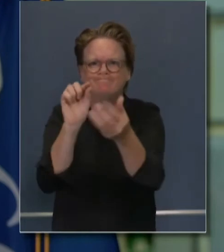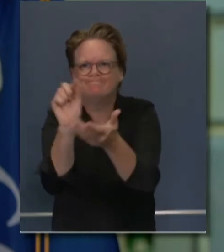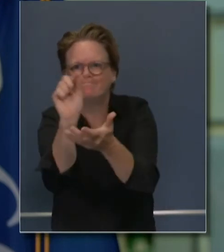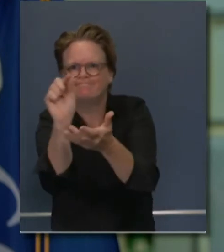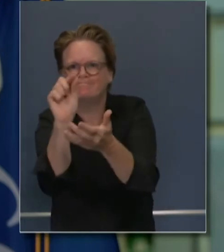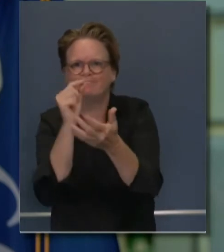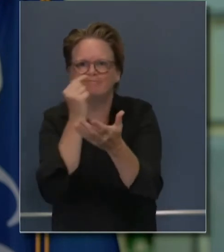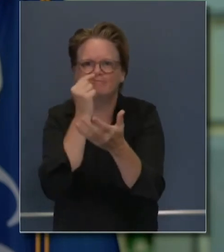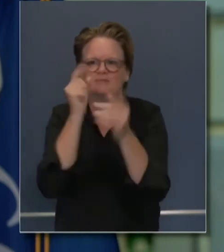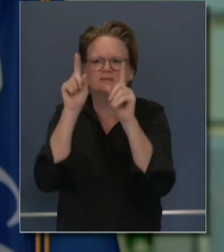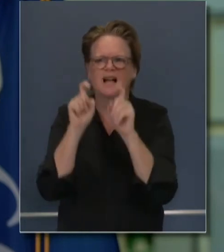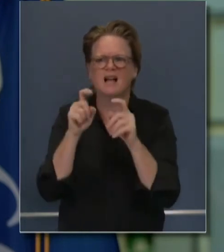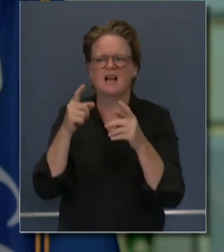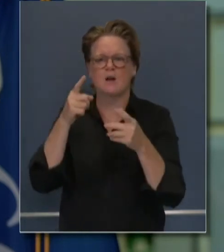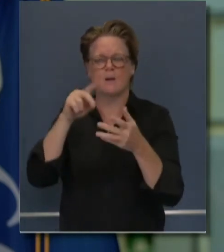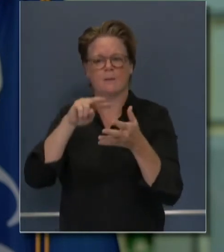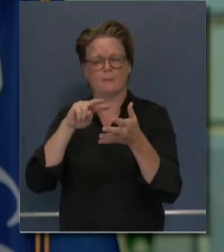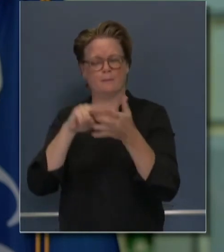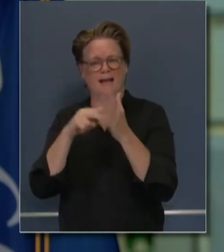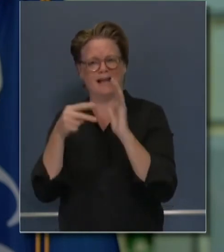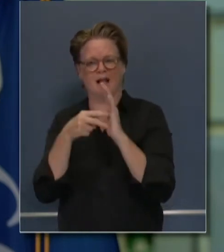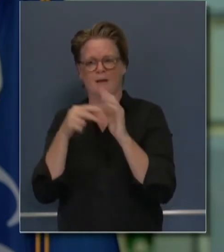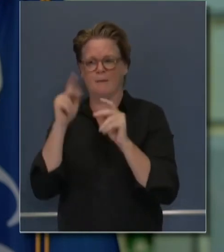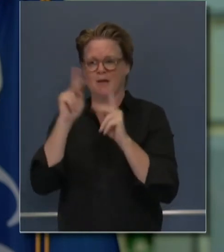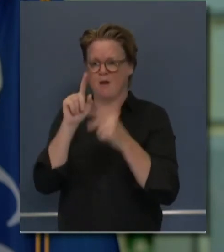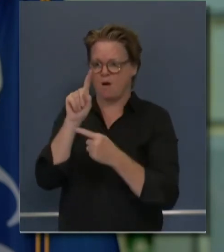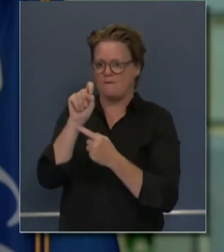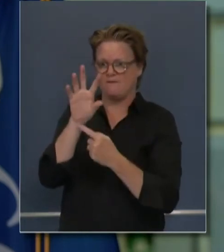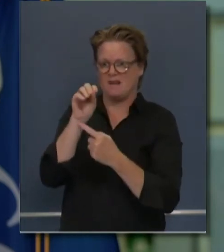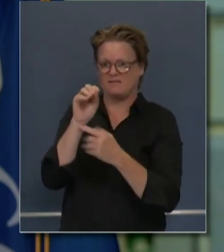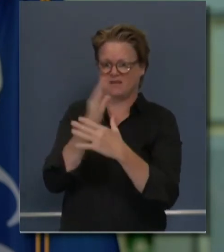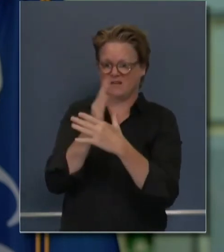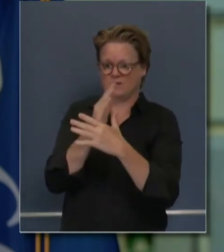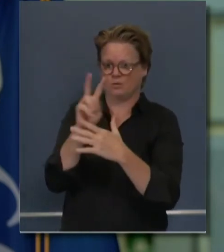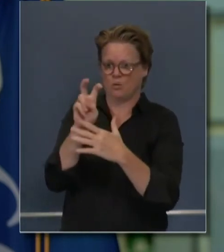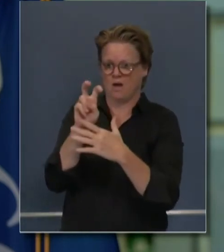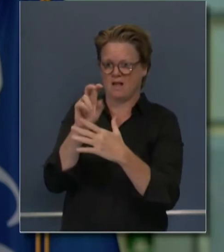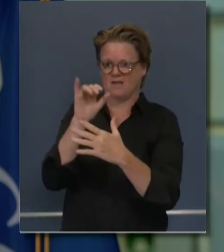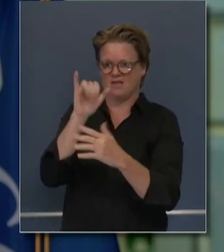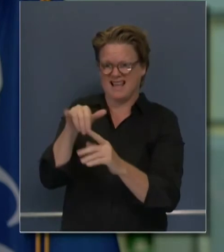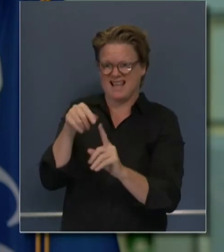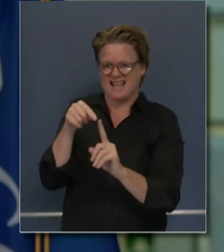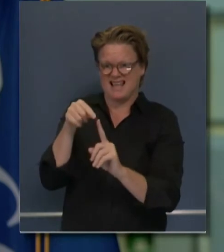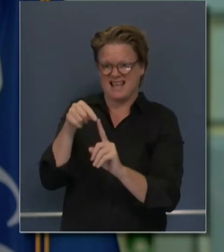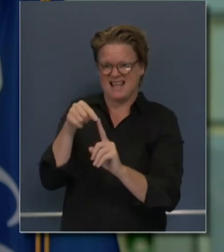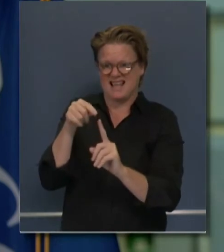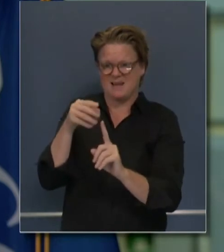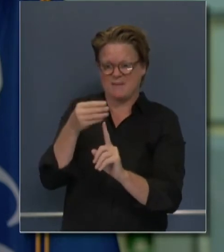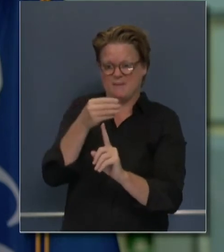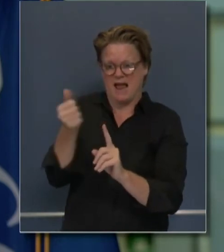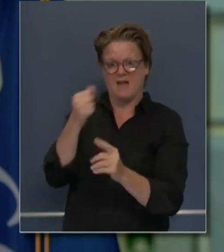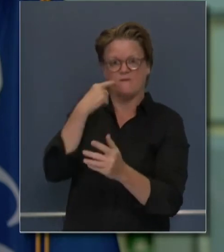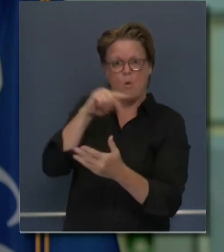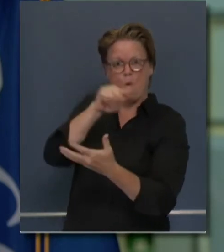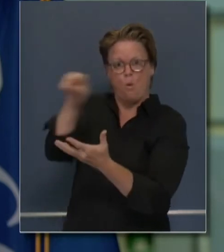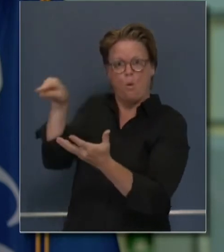cover all of those costs? And, is that how you're able to get a number that is comparable to that